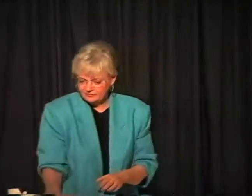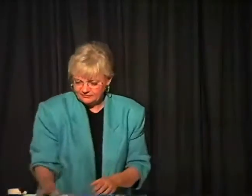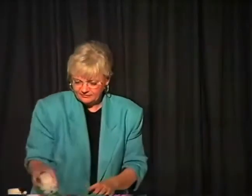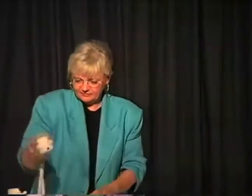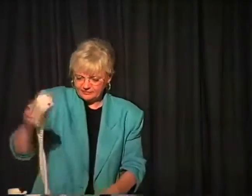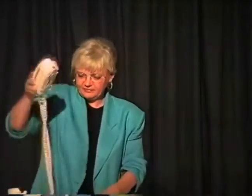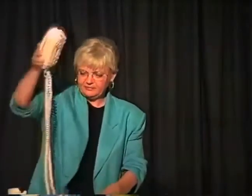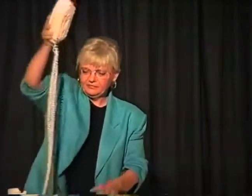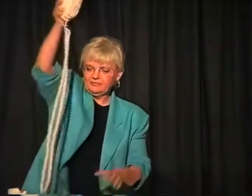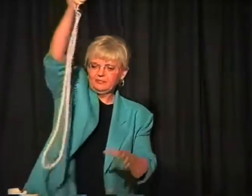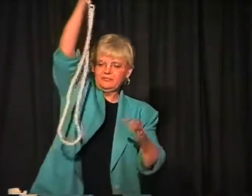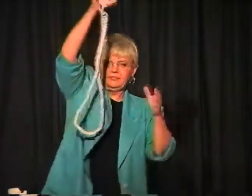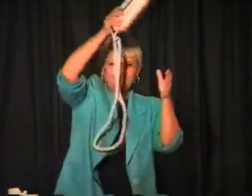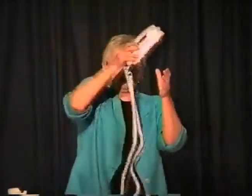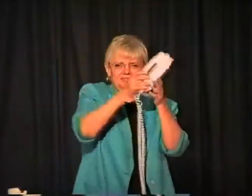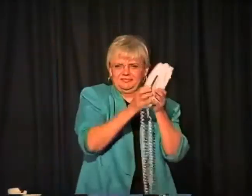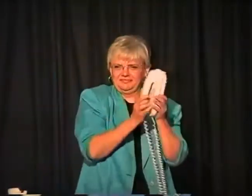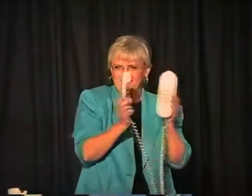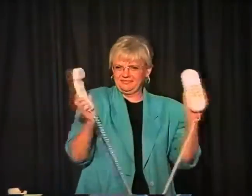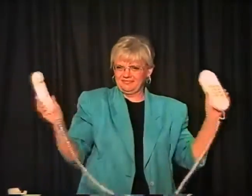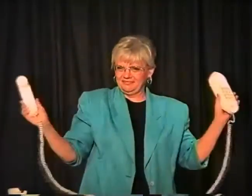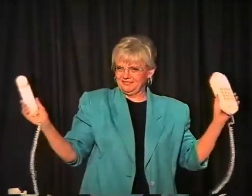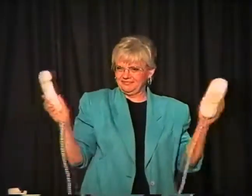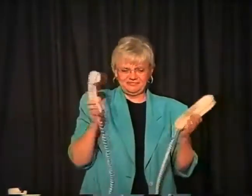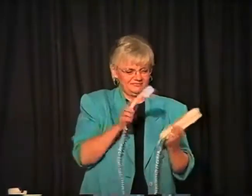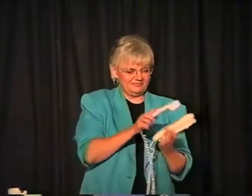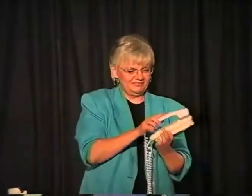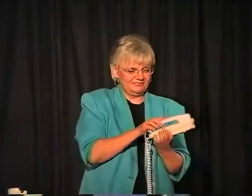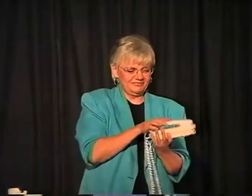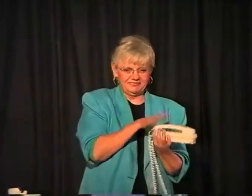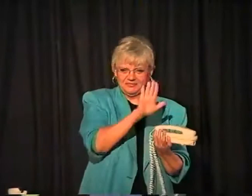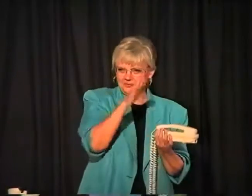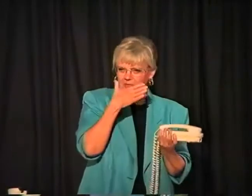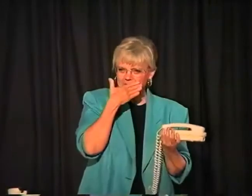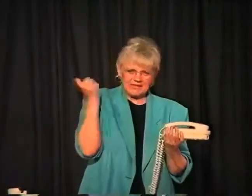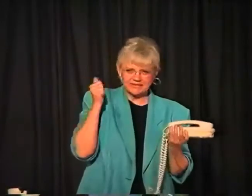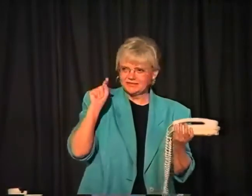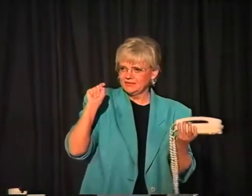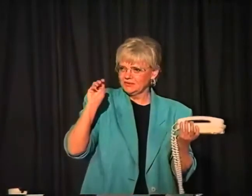Another thing I found very fascinating is hearing behavior on the telephone.